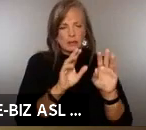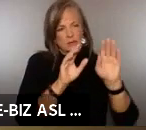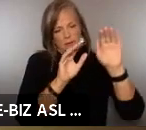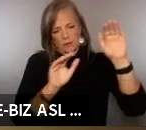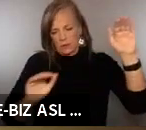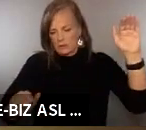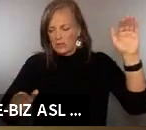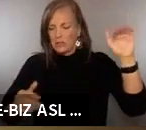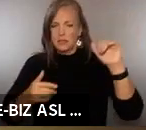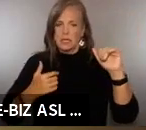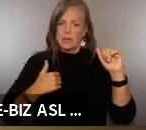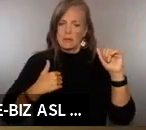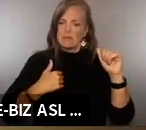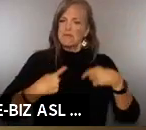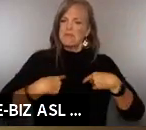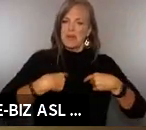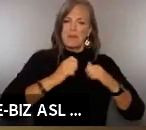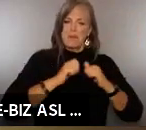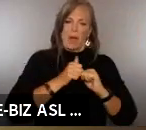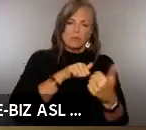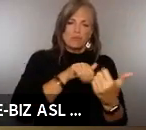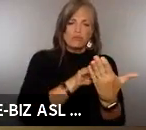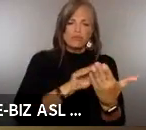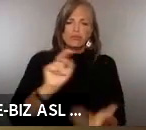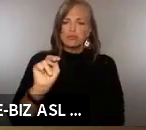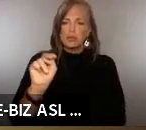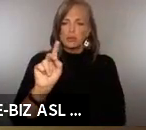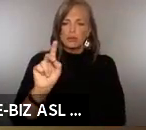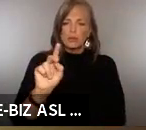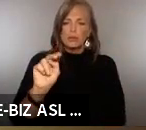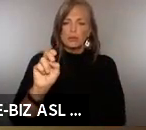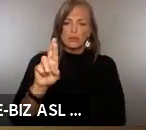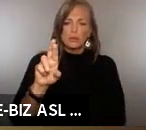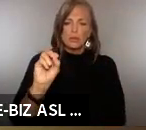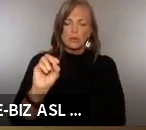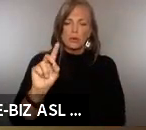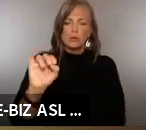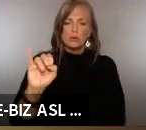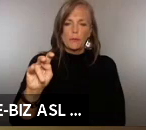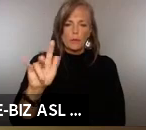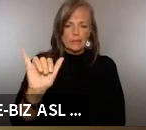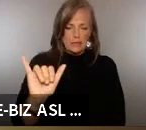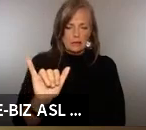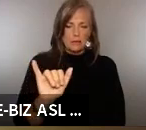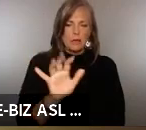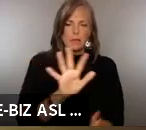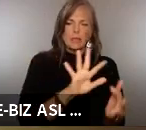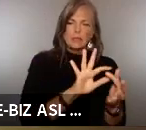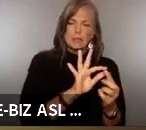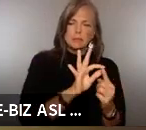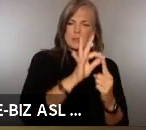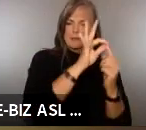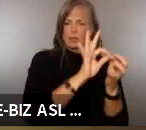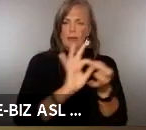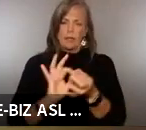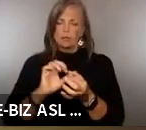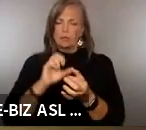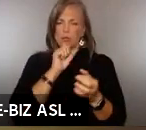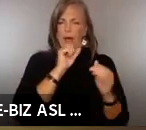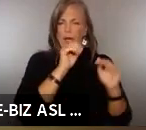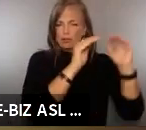meeting neurodiversity, but specifically around this idea of aging. And so I wanted to know what was the